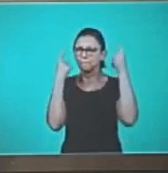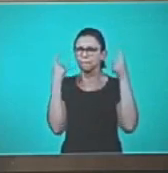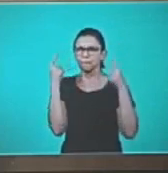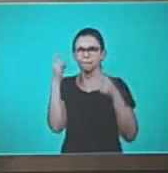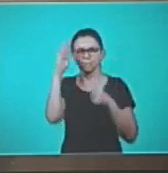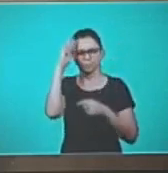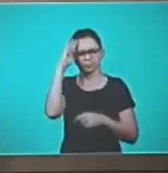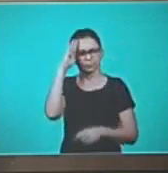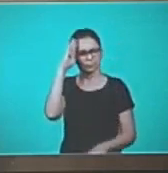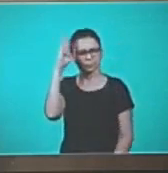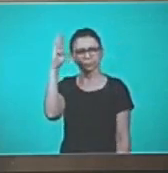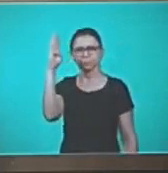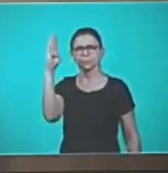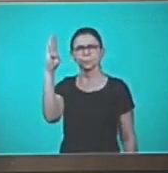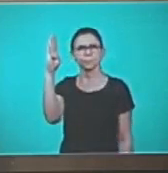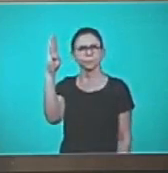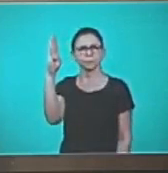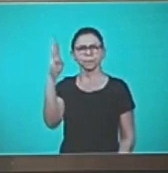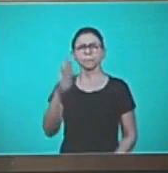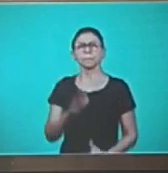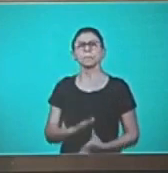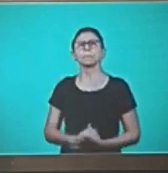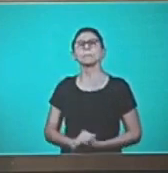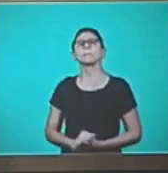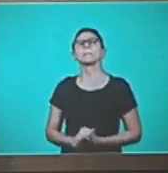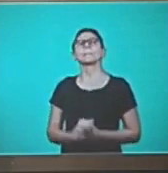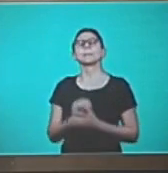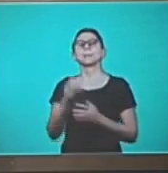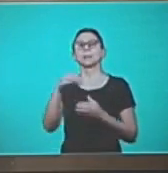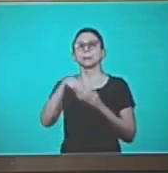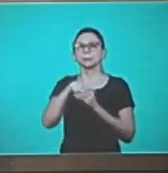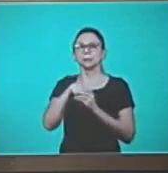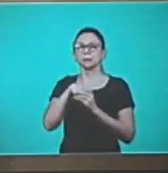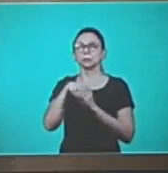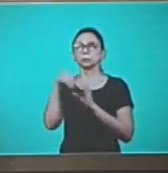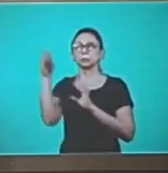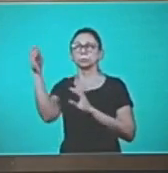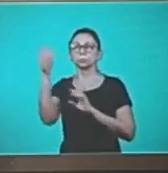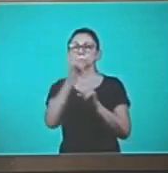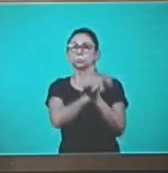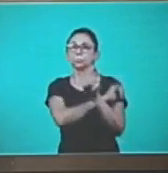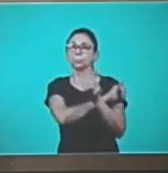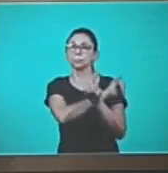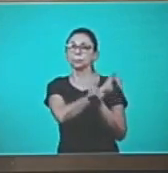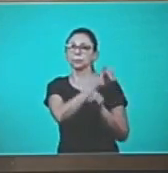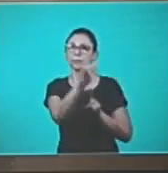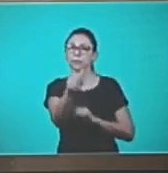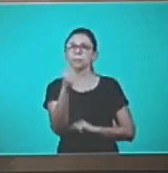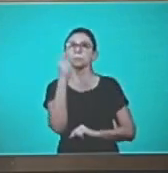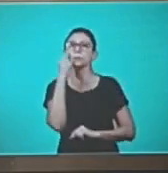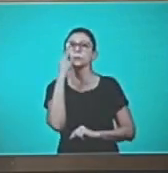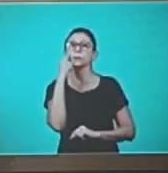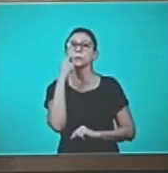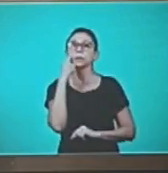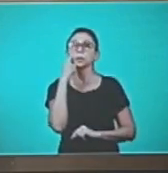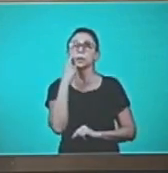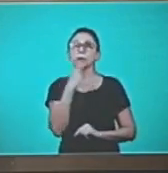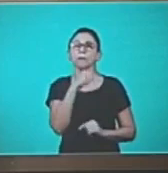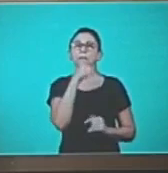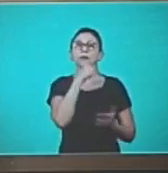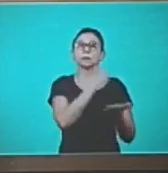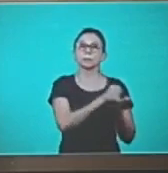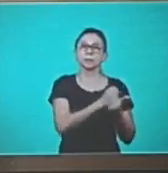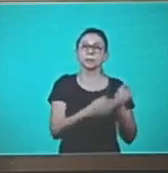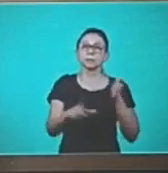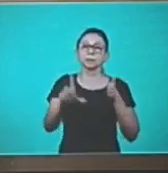that is fundamental over its prophetic aspect. We're going to find in the Old Testament,